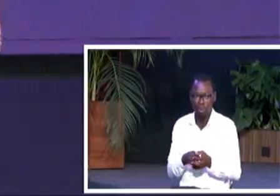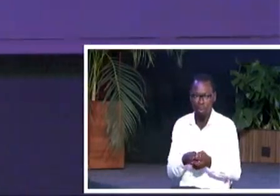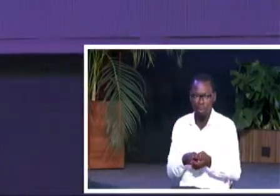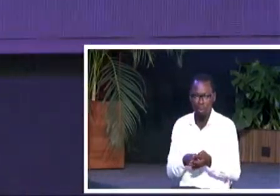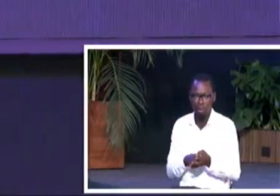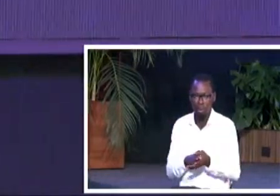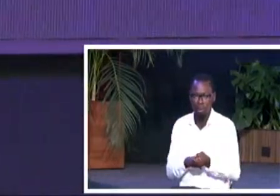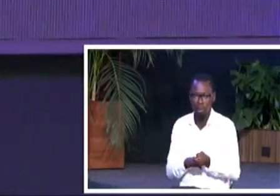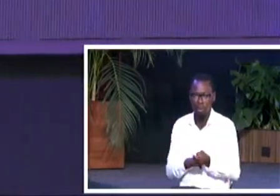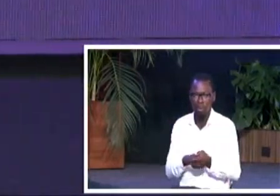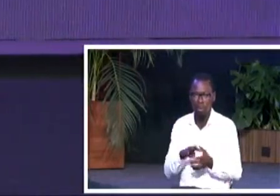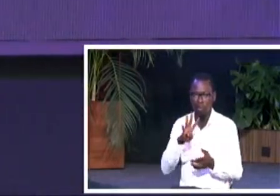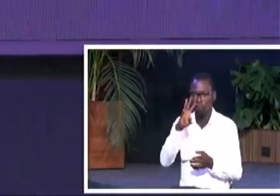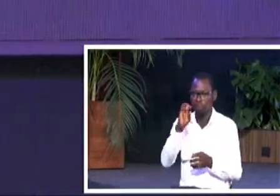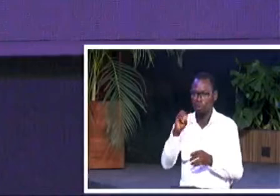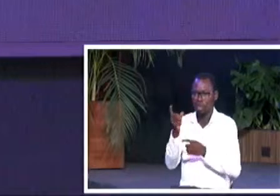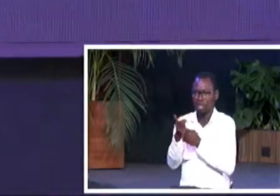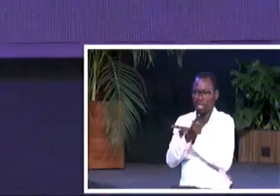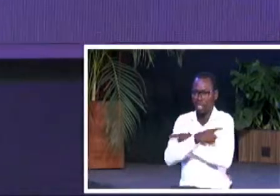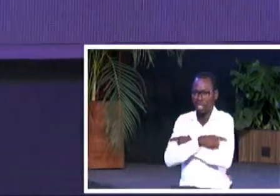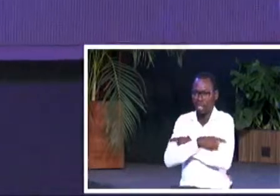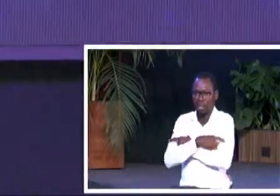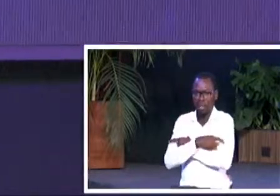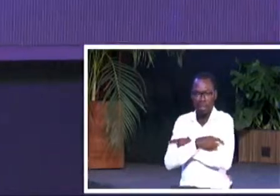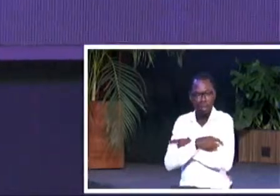power. Catherine says, after all the hard work,